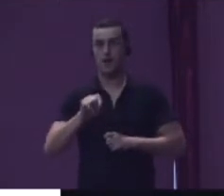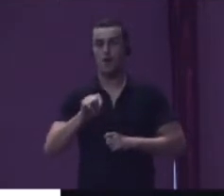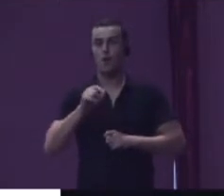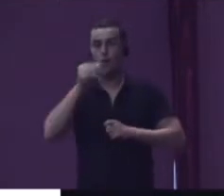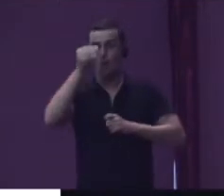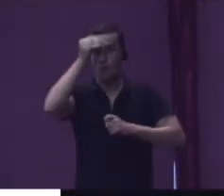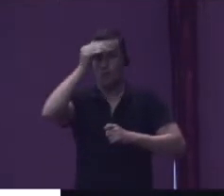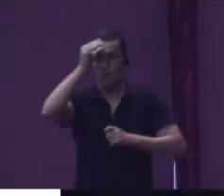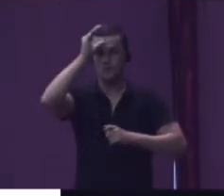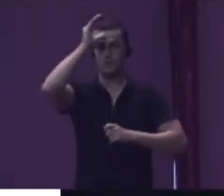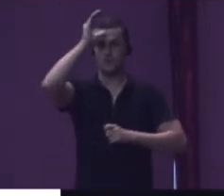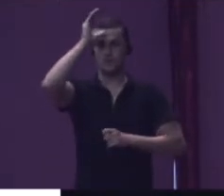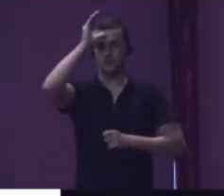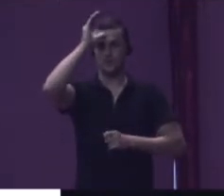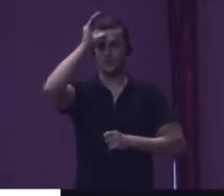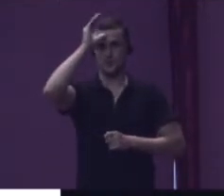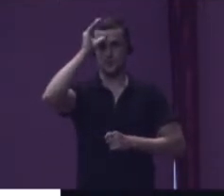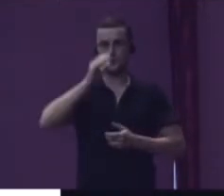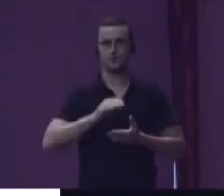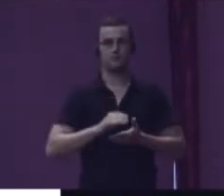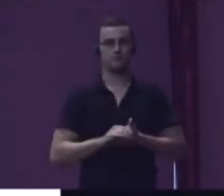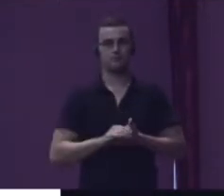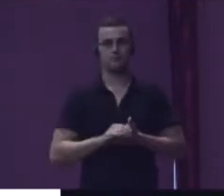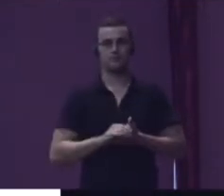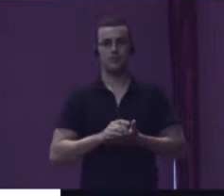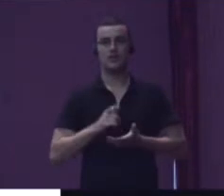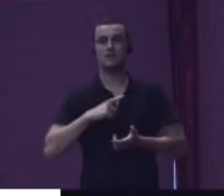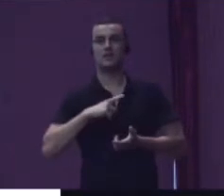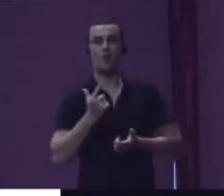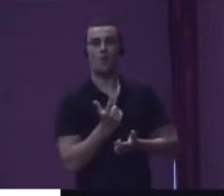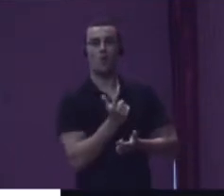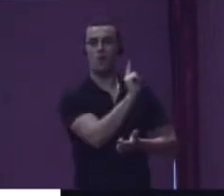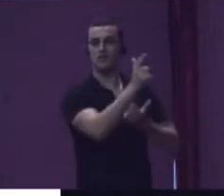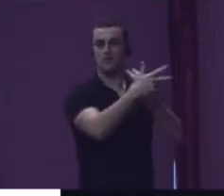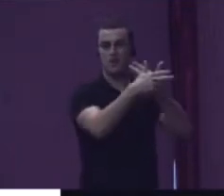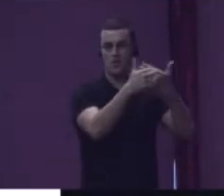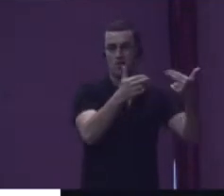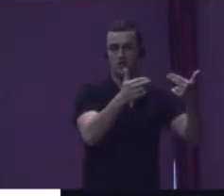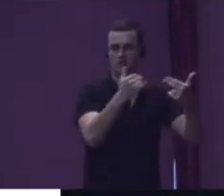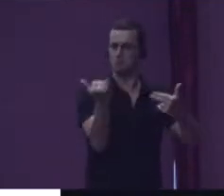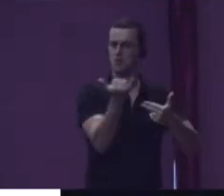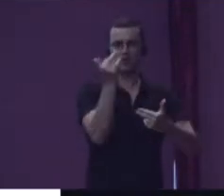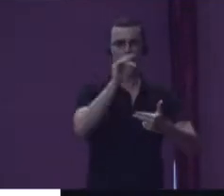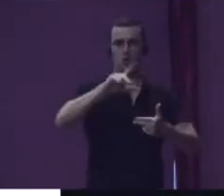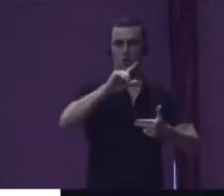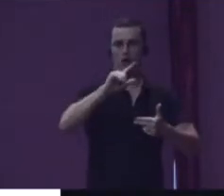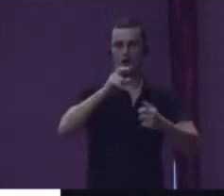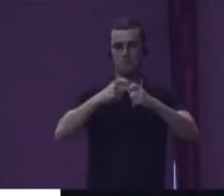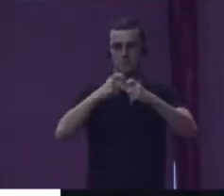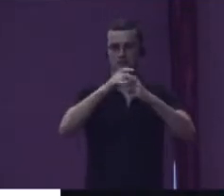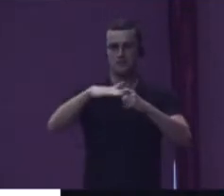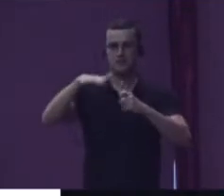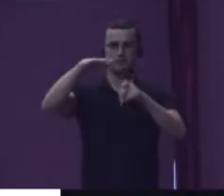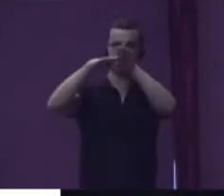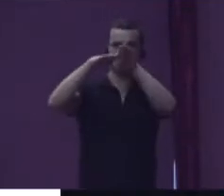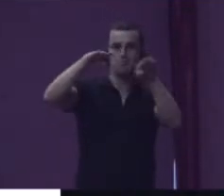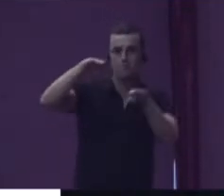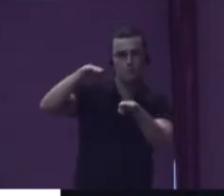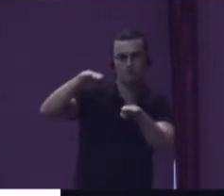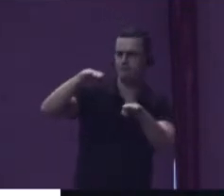Anything else is sort of subordinate. It also is influenced by